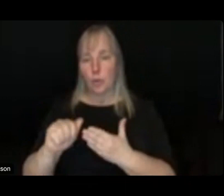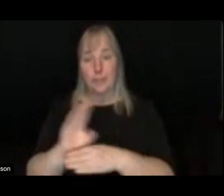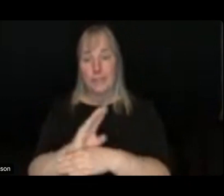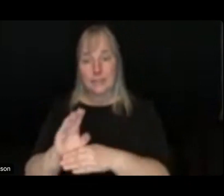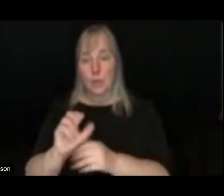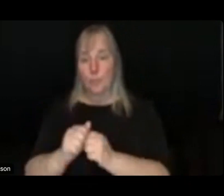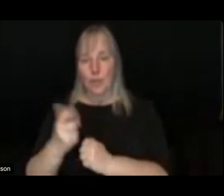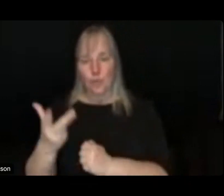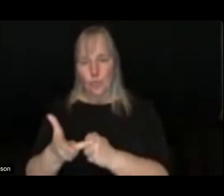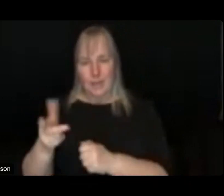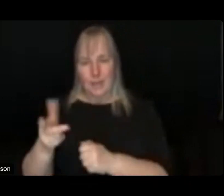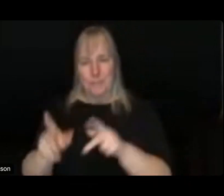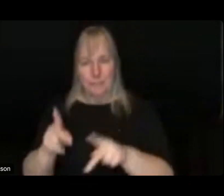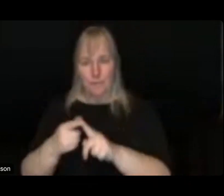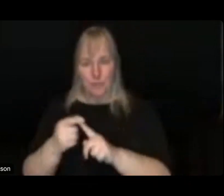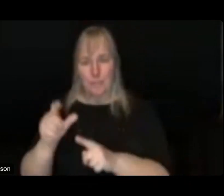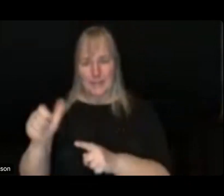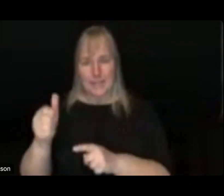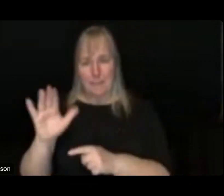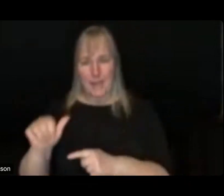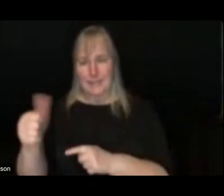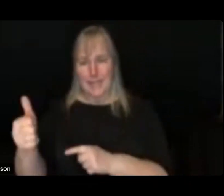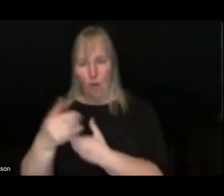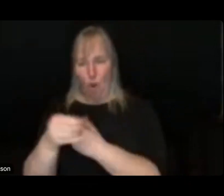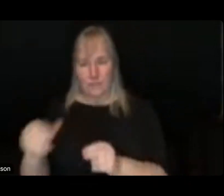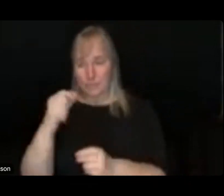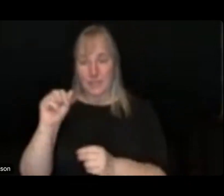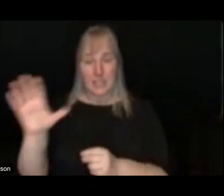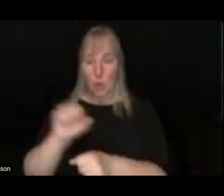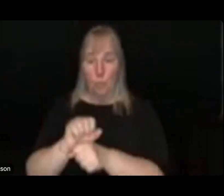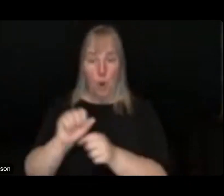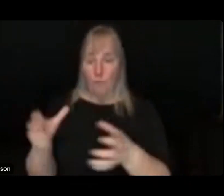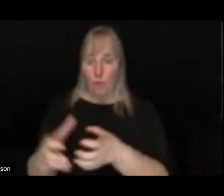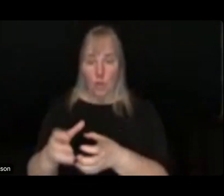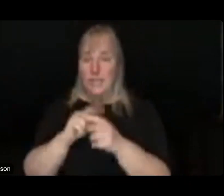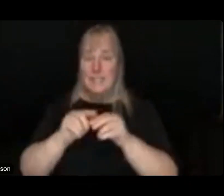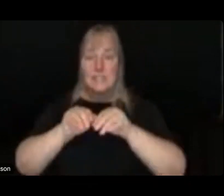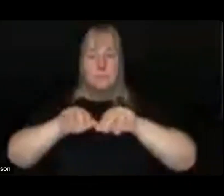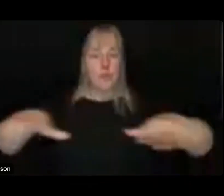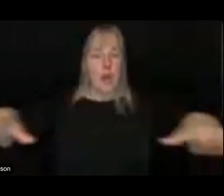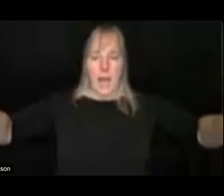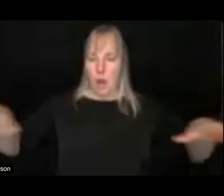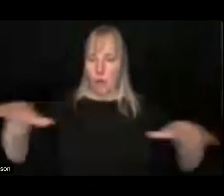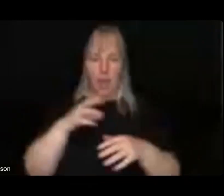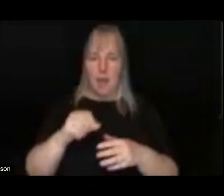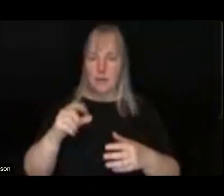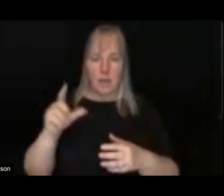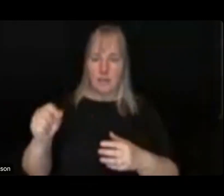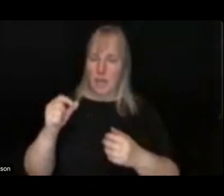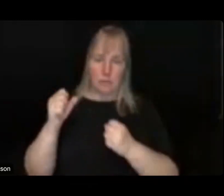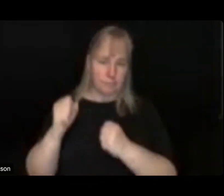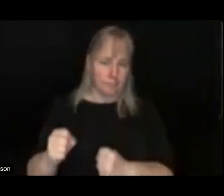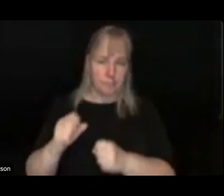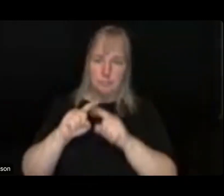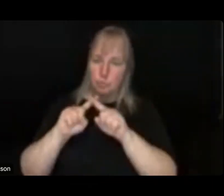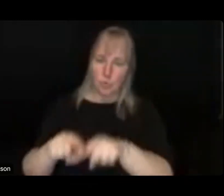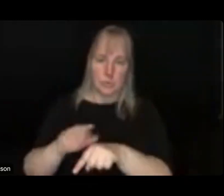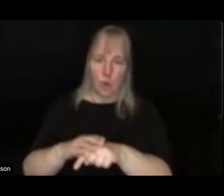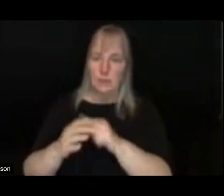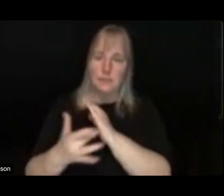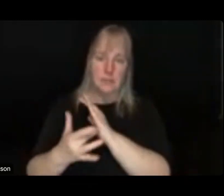10 office, because their workforce is spread out and they're highly using technology to deliver their service.